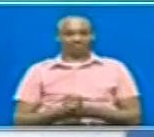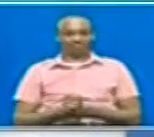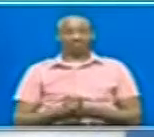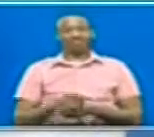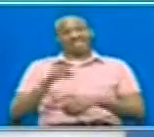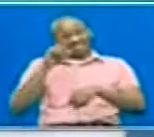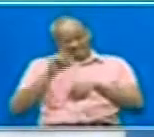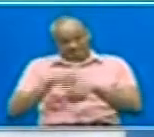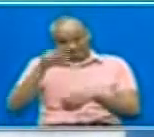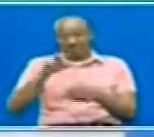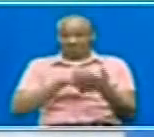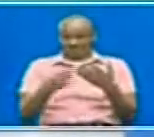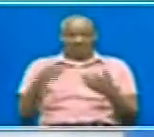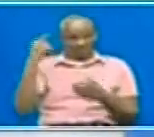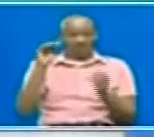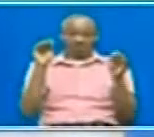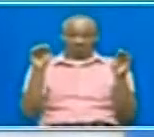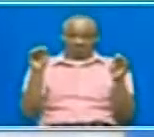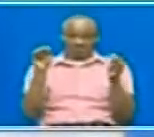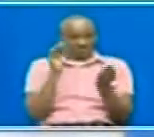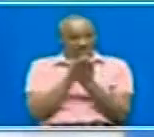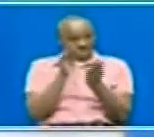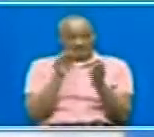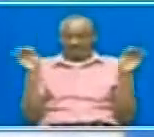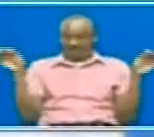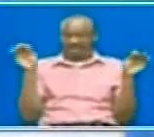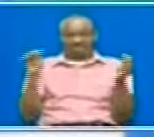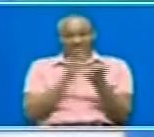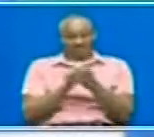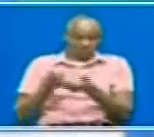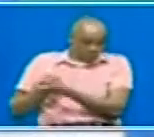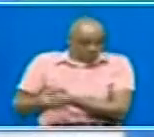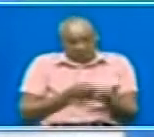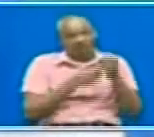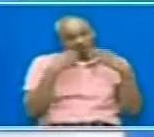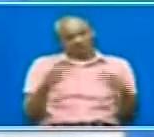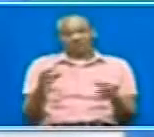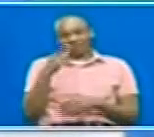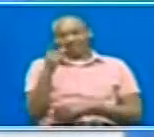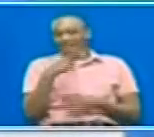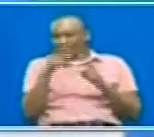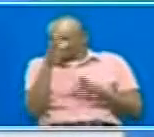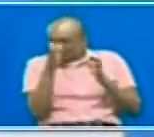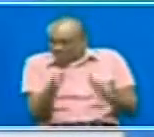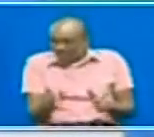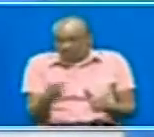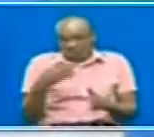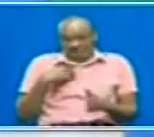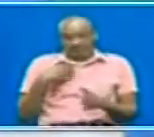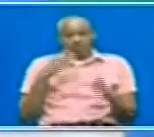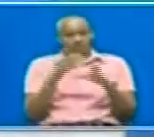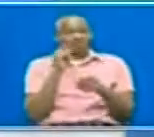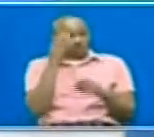After failing to impress during the Barclays Kenyan Open Golf Tournament, Greg Snowshot is still a force to reckon in the professional golfers